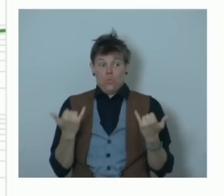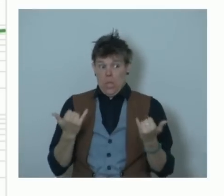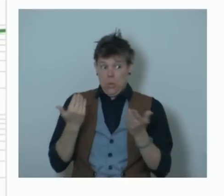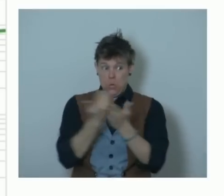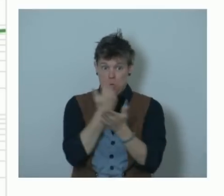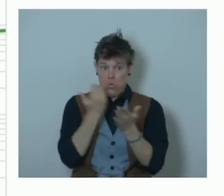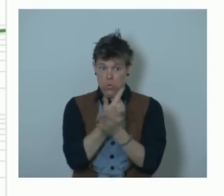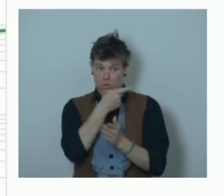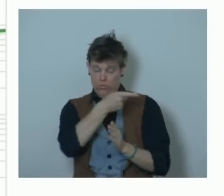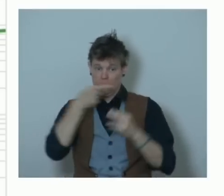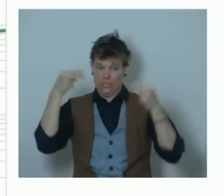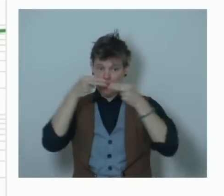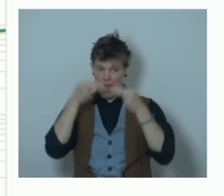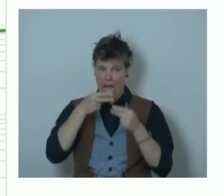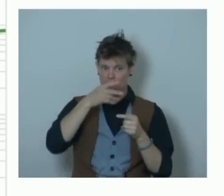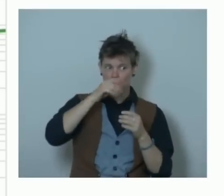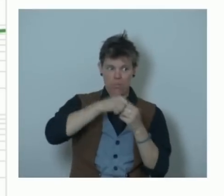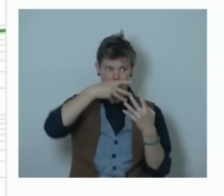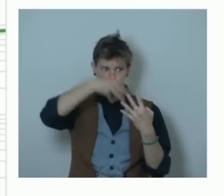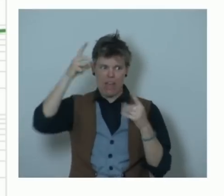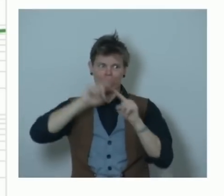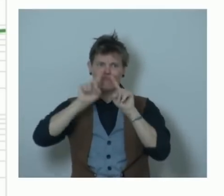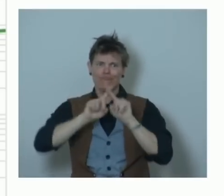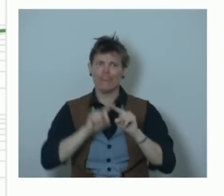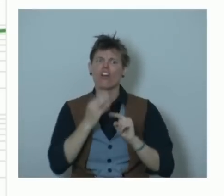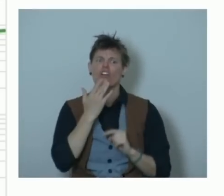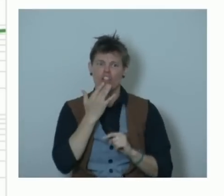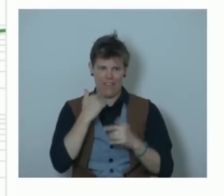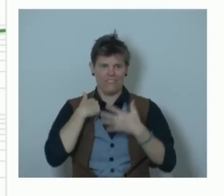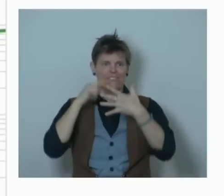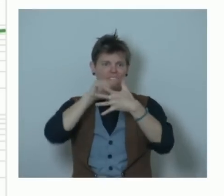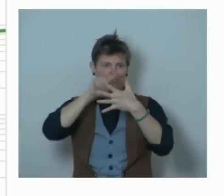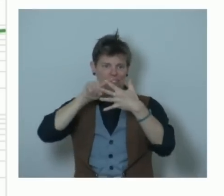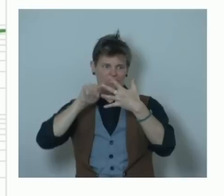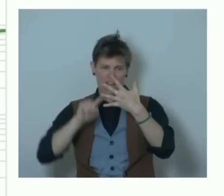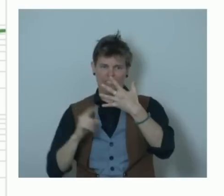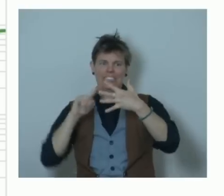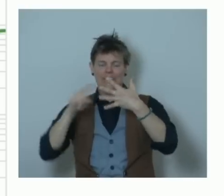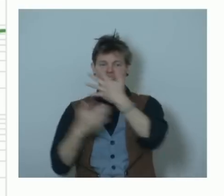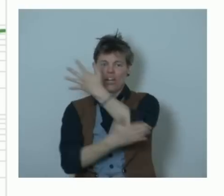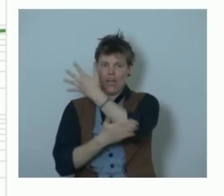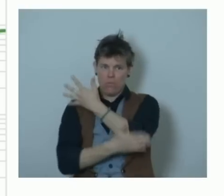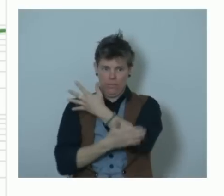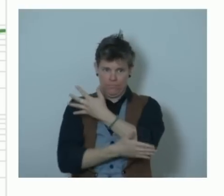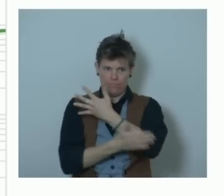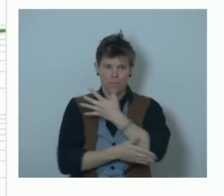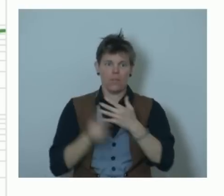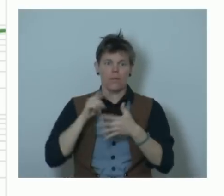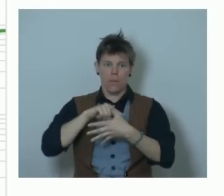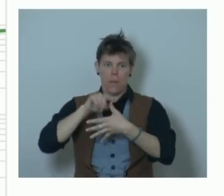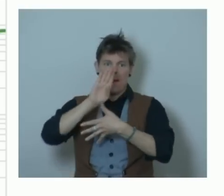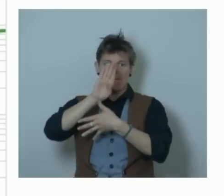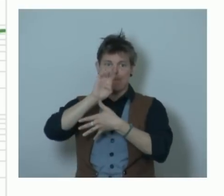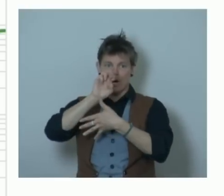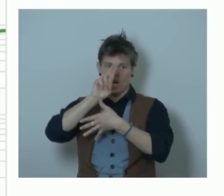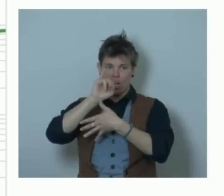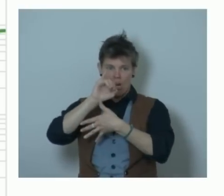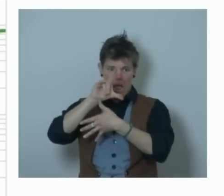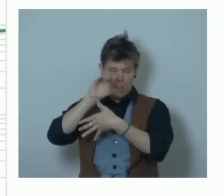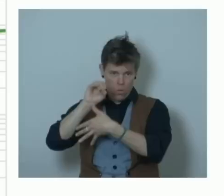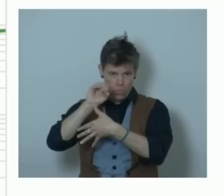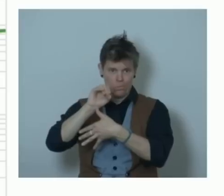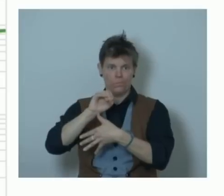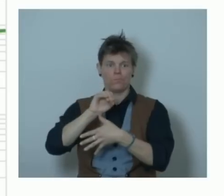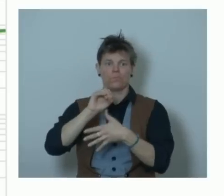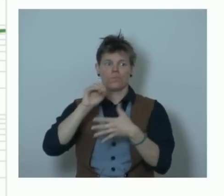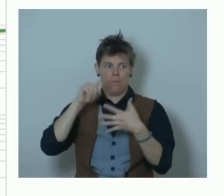for you 5 different counties. You can see Bernalillo County on the top. If you look to the right, the blue line, and you can see